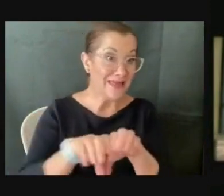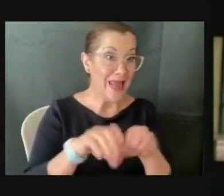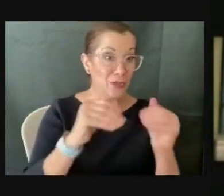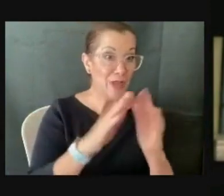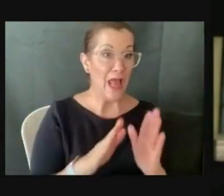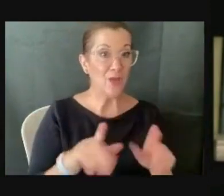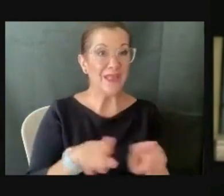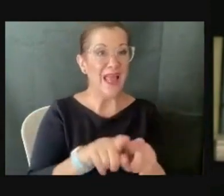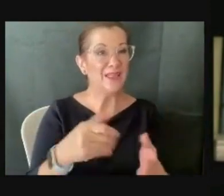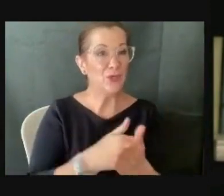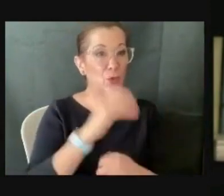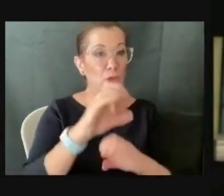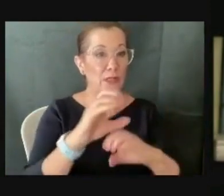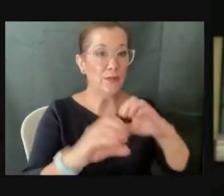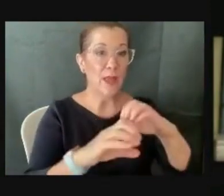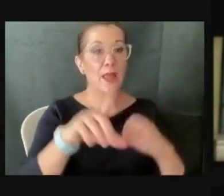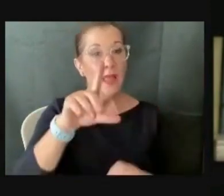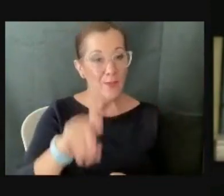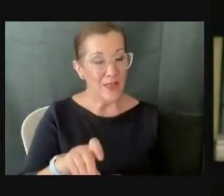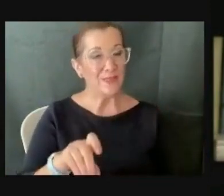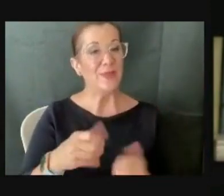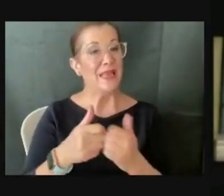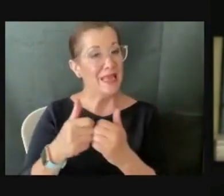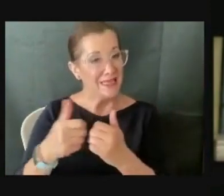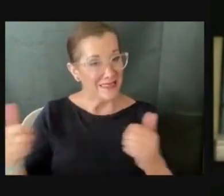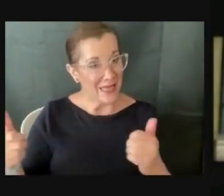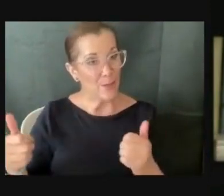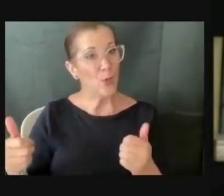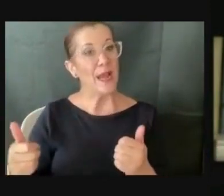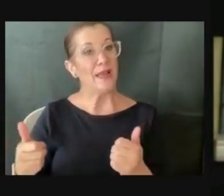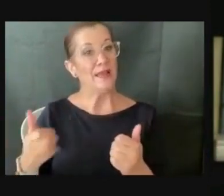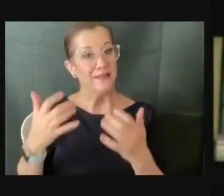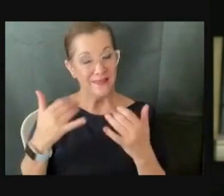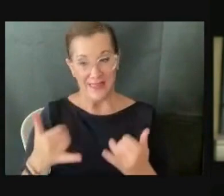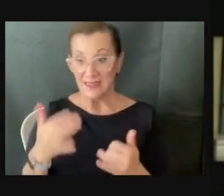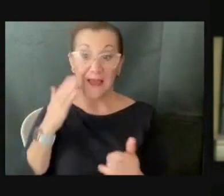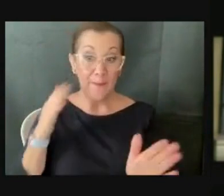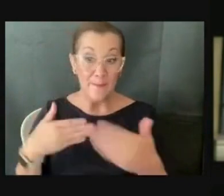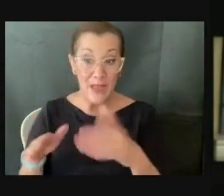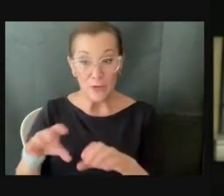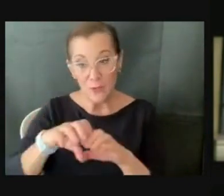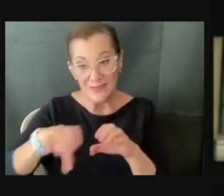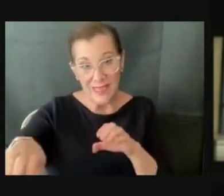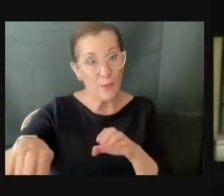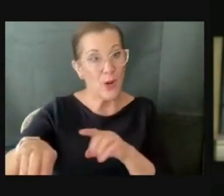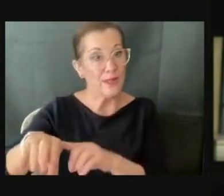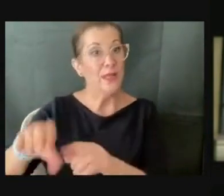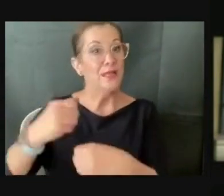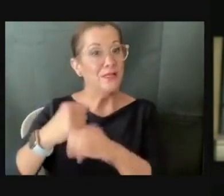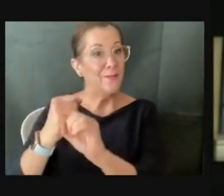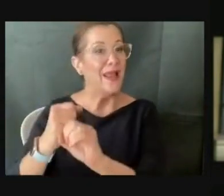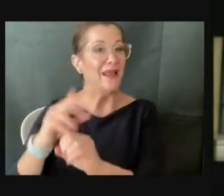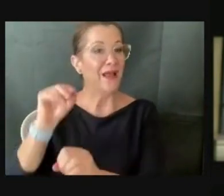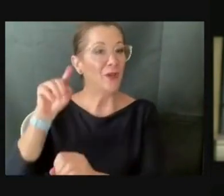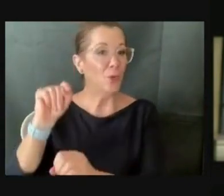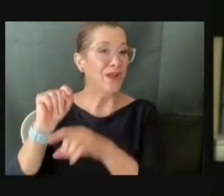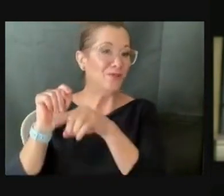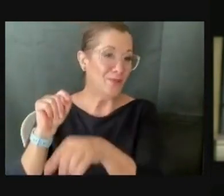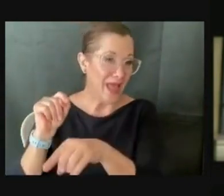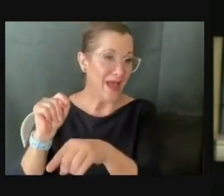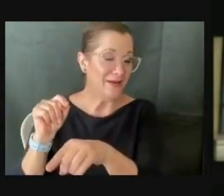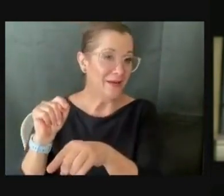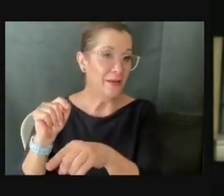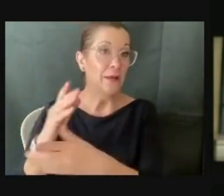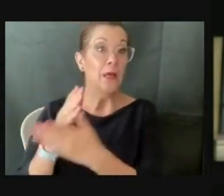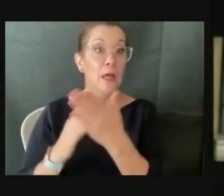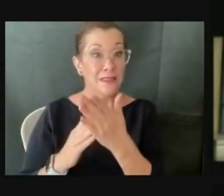It has to be you're separating out this existing bedroom in your house to create a unit out of it. Now, there are some